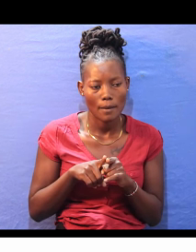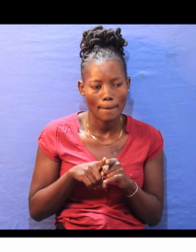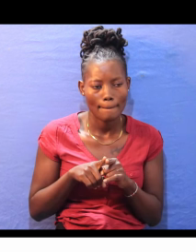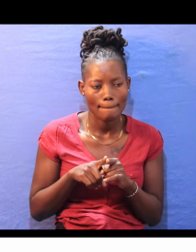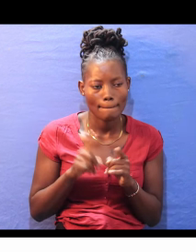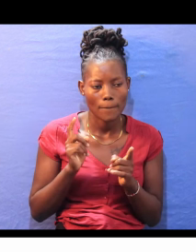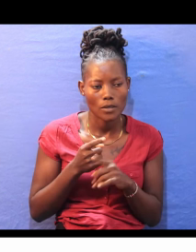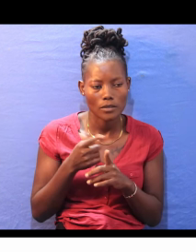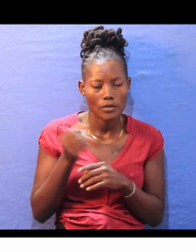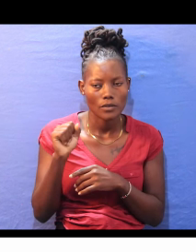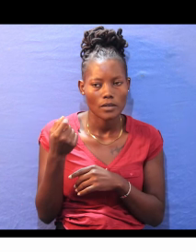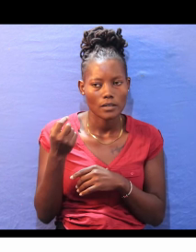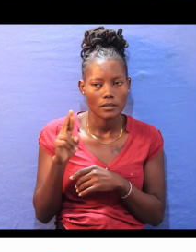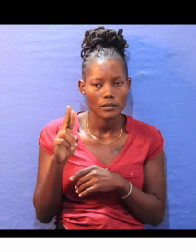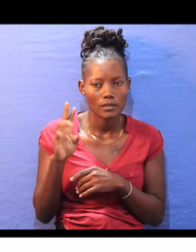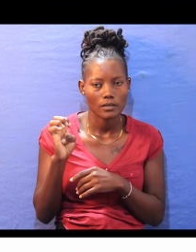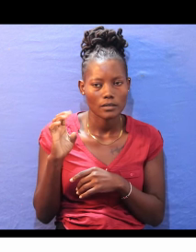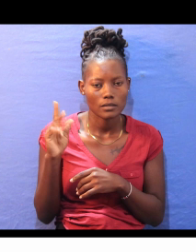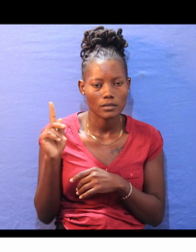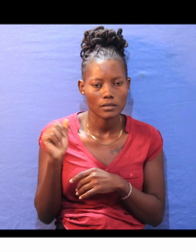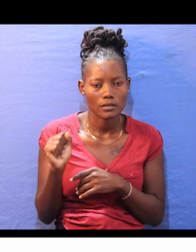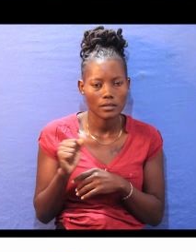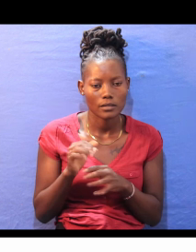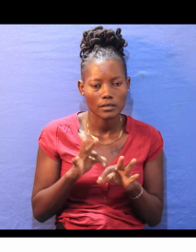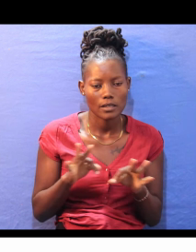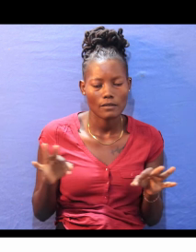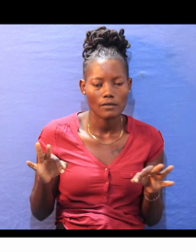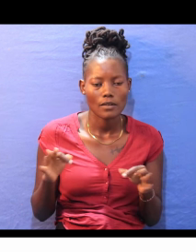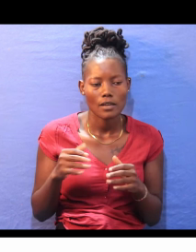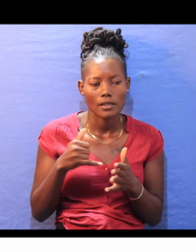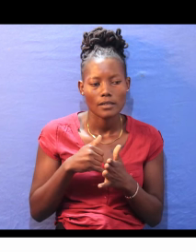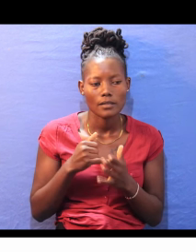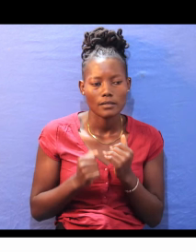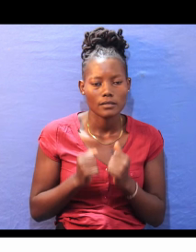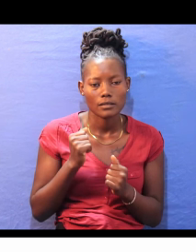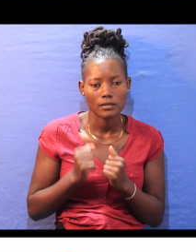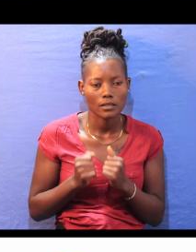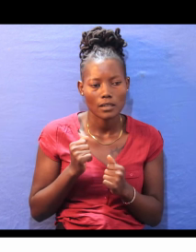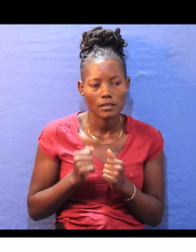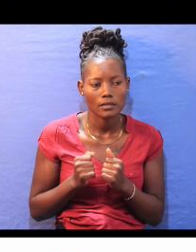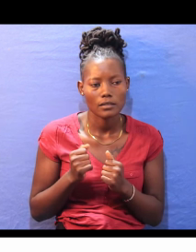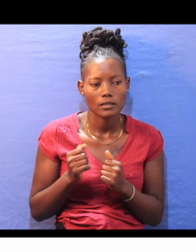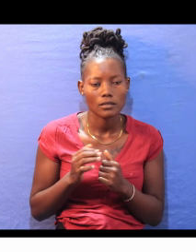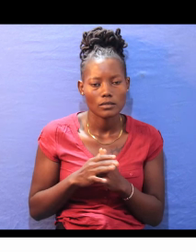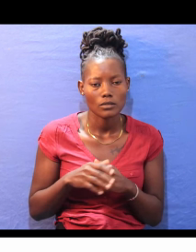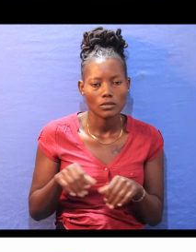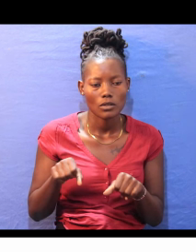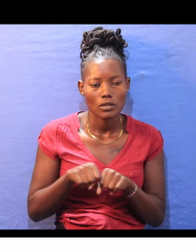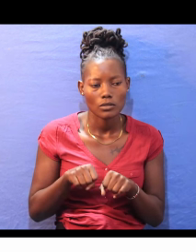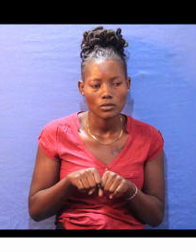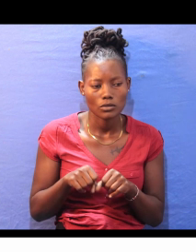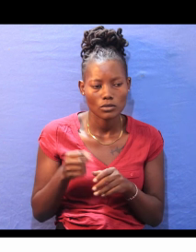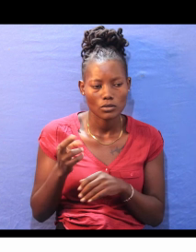different strokes. In track and field, it is running with a parachute. It is running with